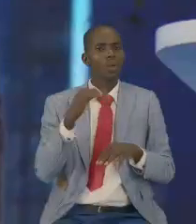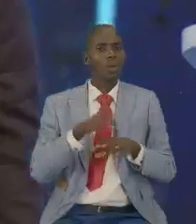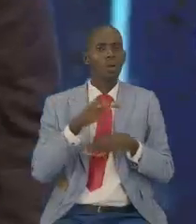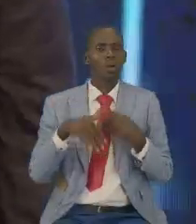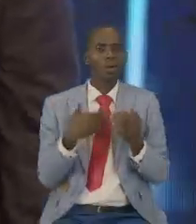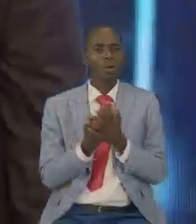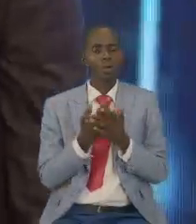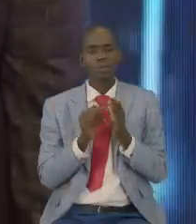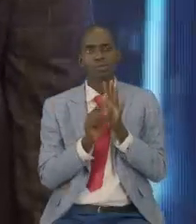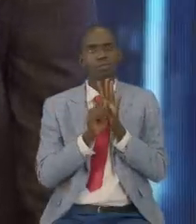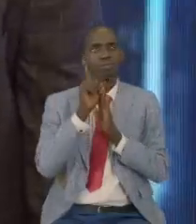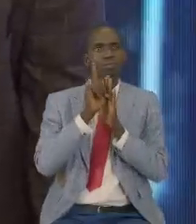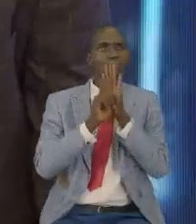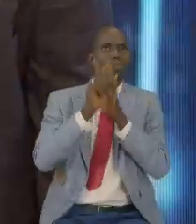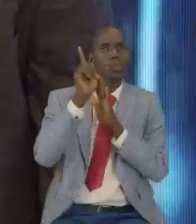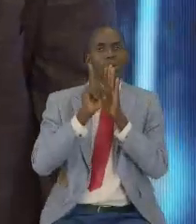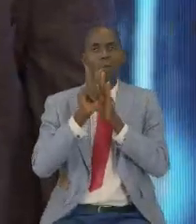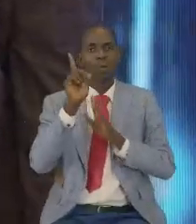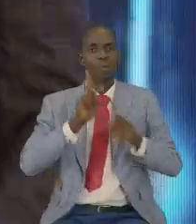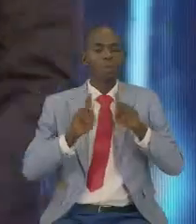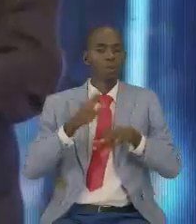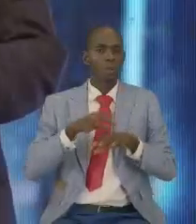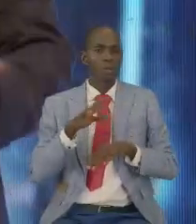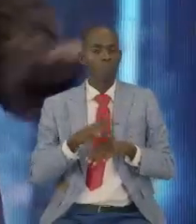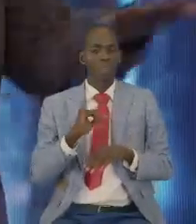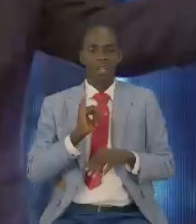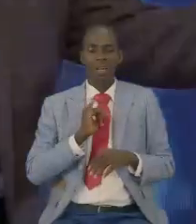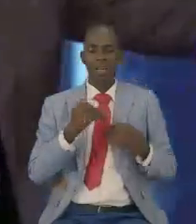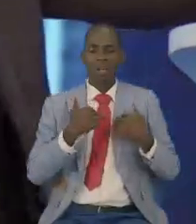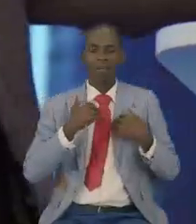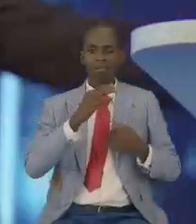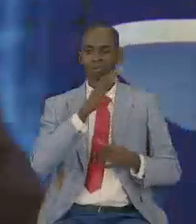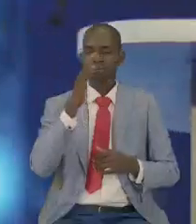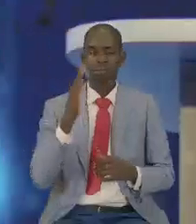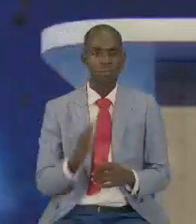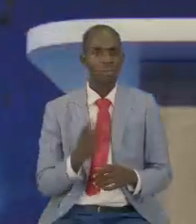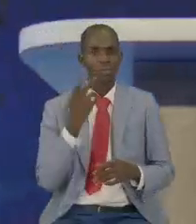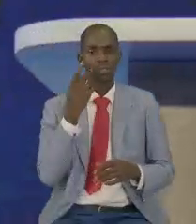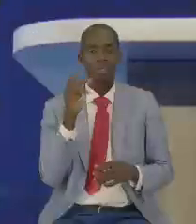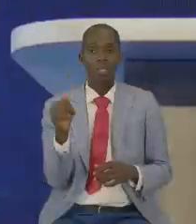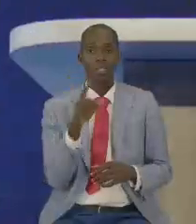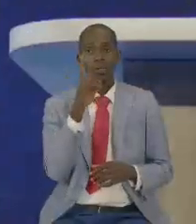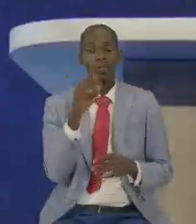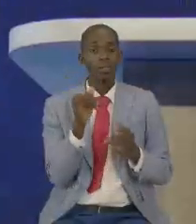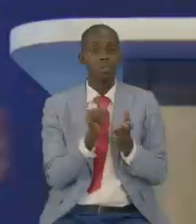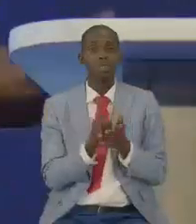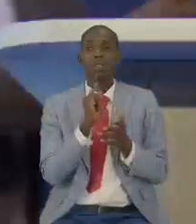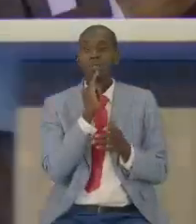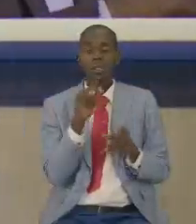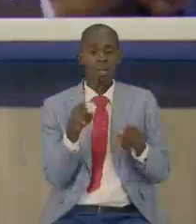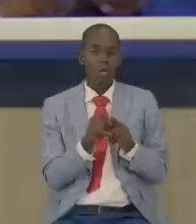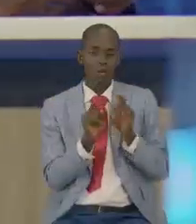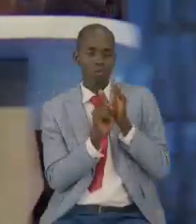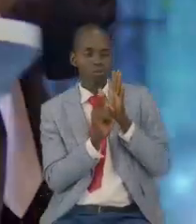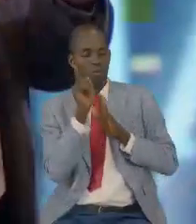never seen a person as tall as this before, and yet as tall as he is, he raises up his hand,